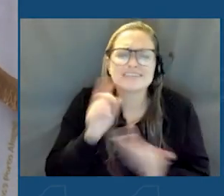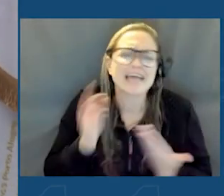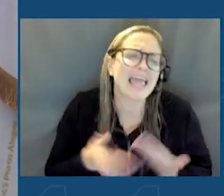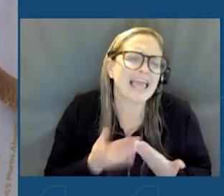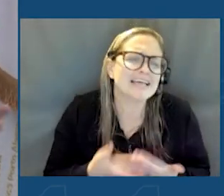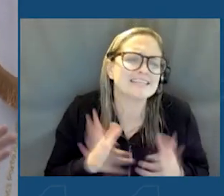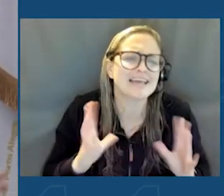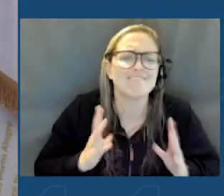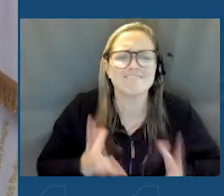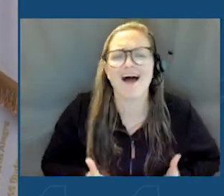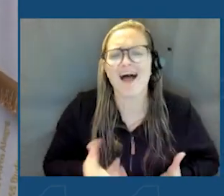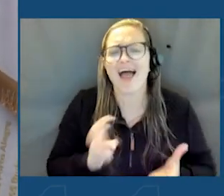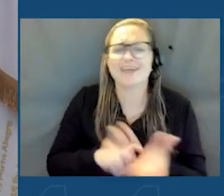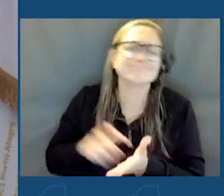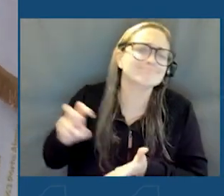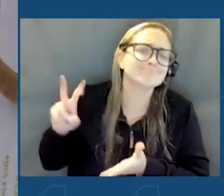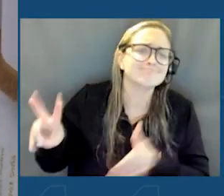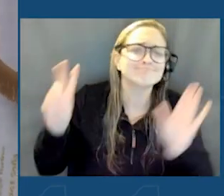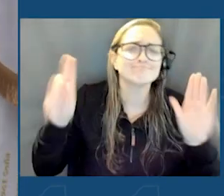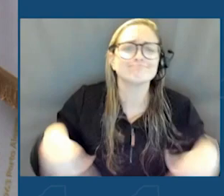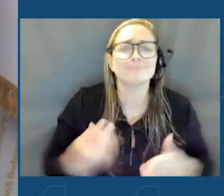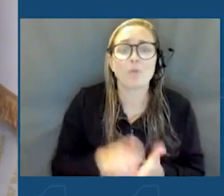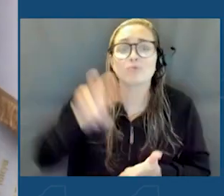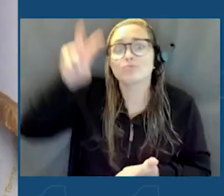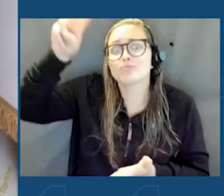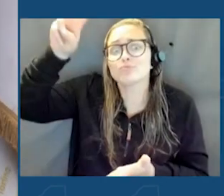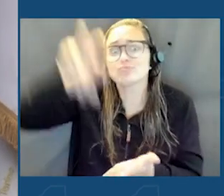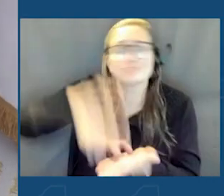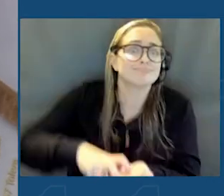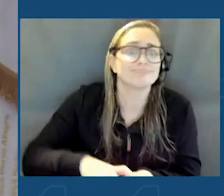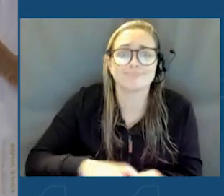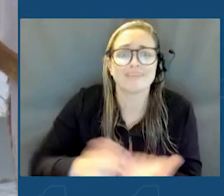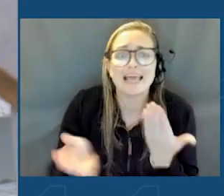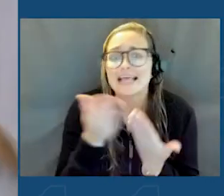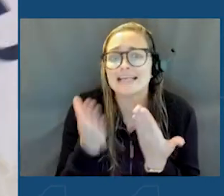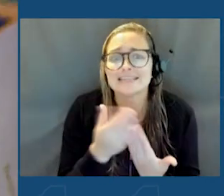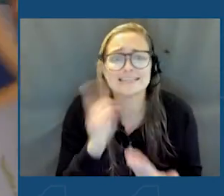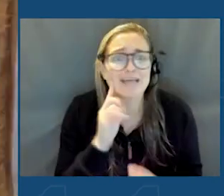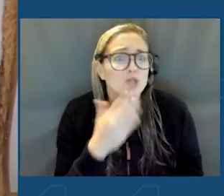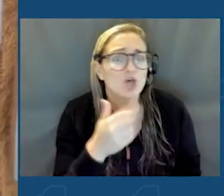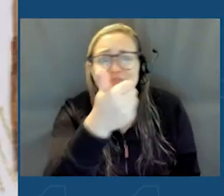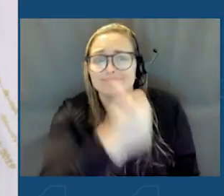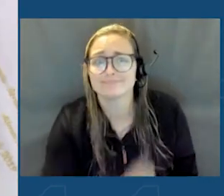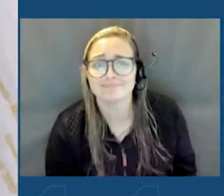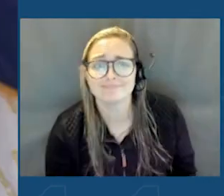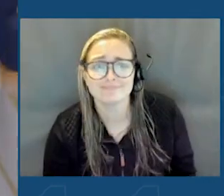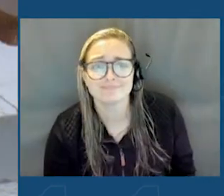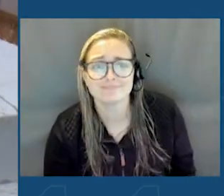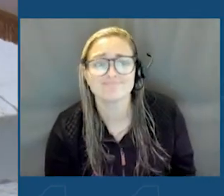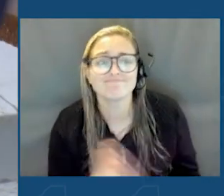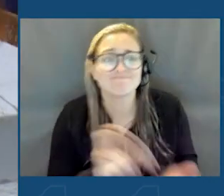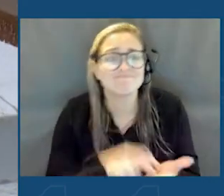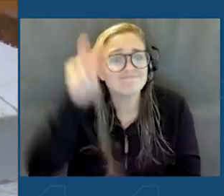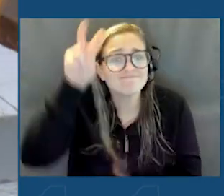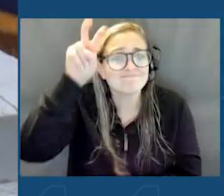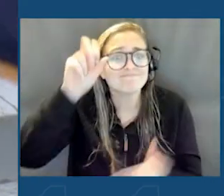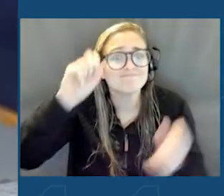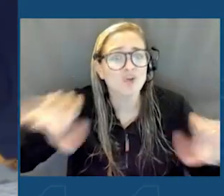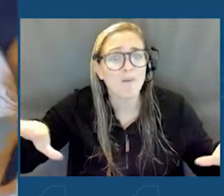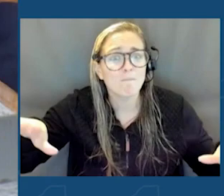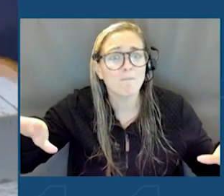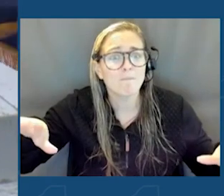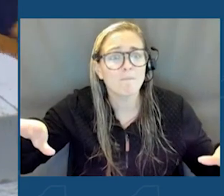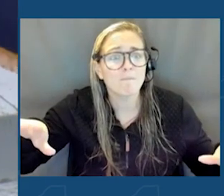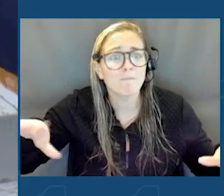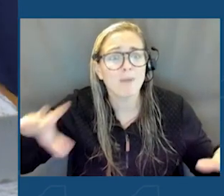is you go up, you drop the skis, and you go up in the air and you land. Sure, sounds good to me. Go up in the air, drop the skis. I